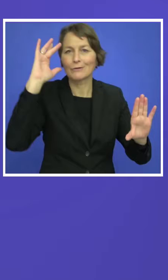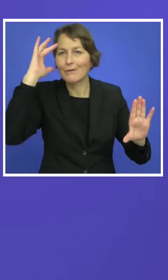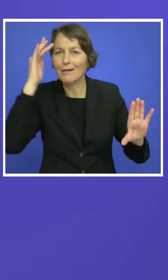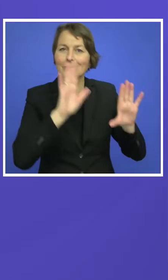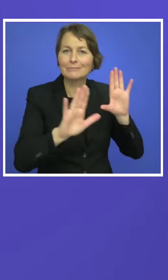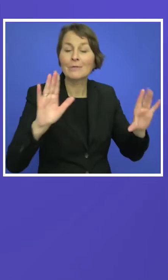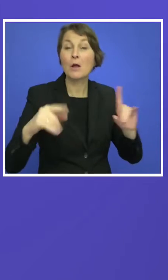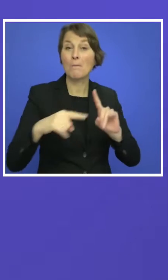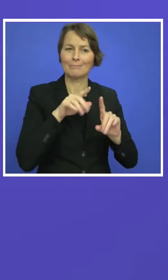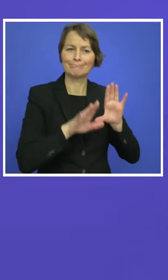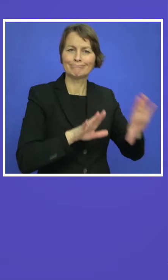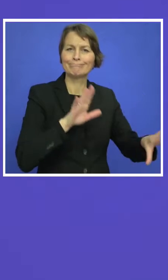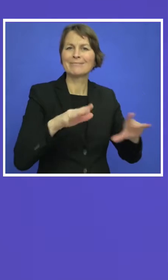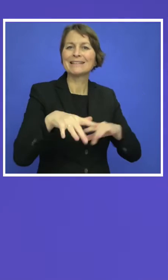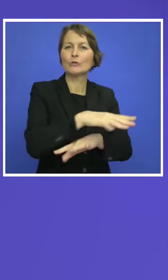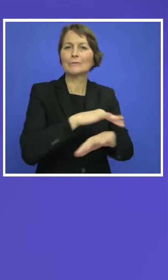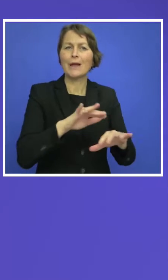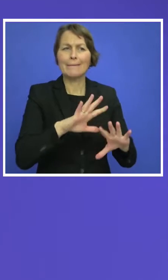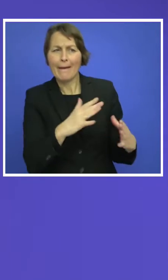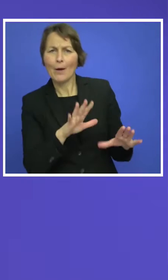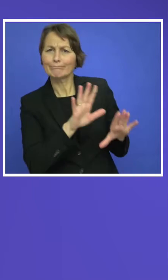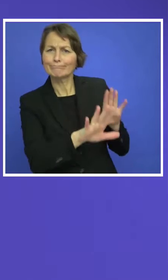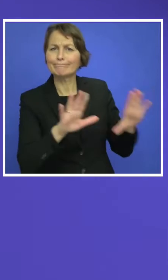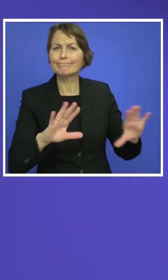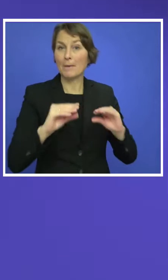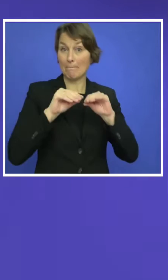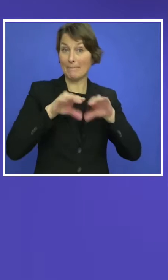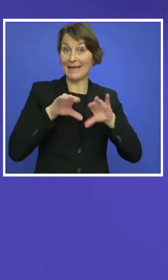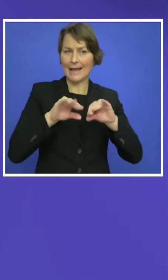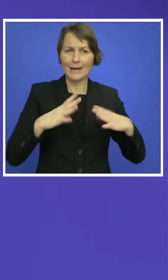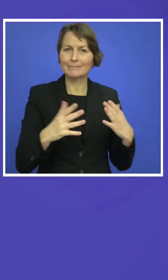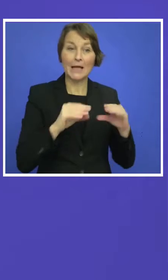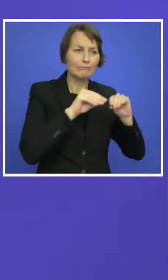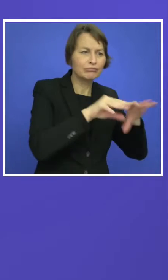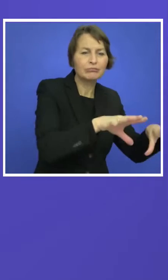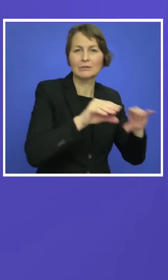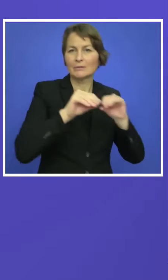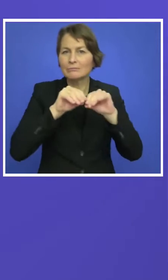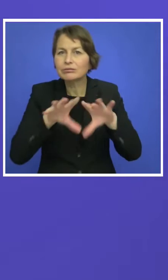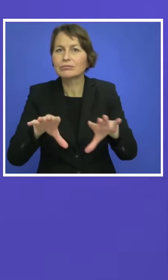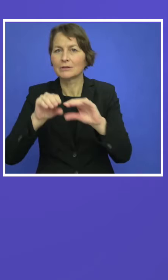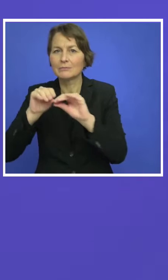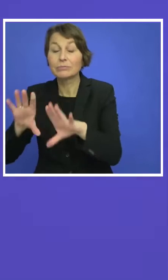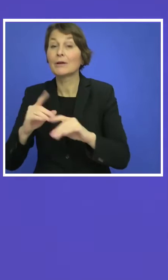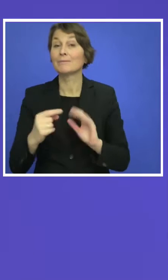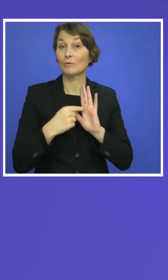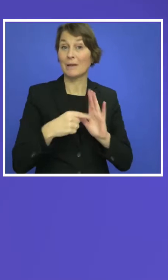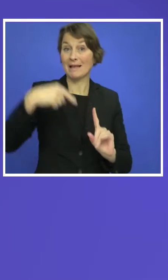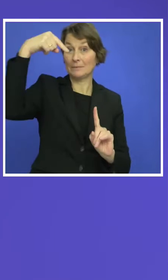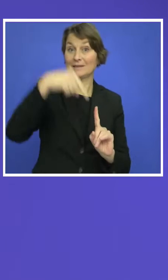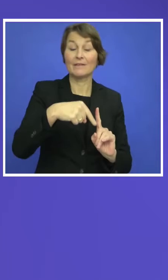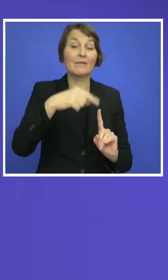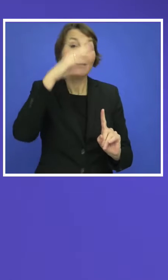work in those societies when it comes to, let's say, the prevalence of specific gender stereotypes, when it comes to